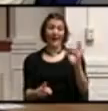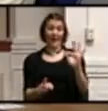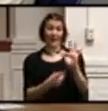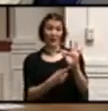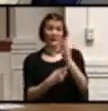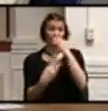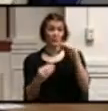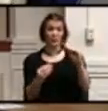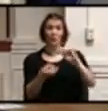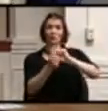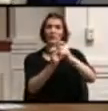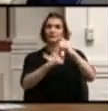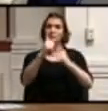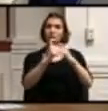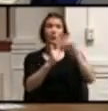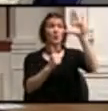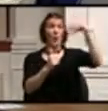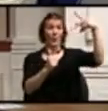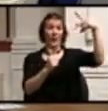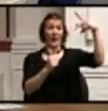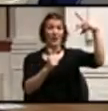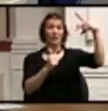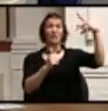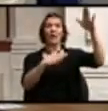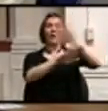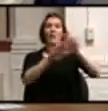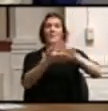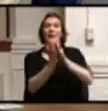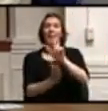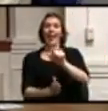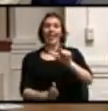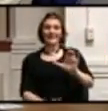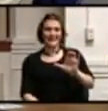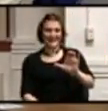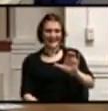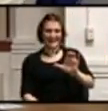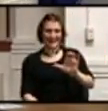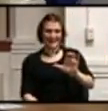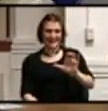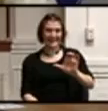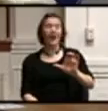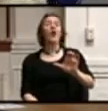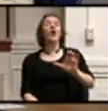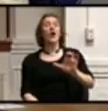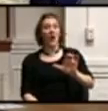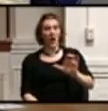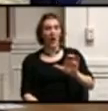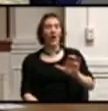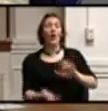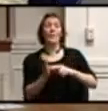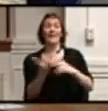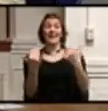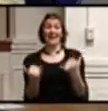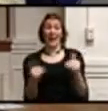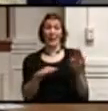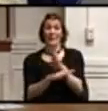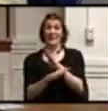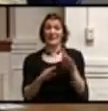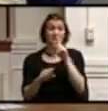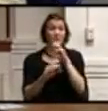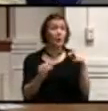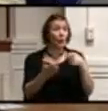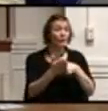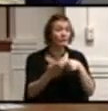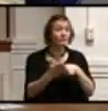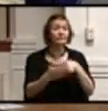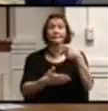their structure from a corporation to a limited liability corporation, and the business has no outstanding fees